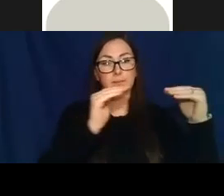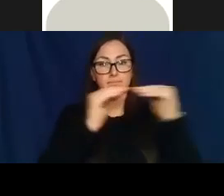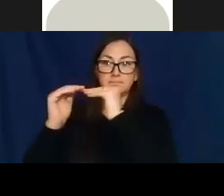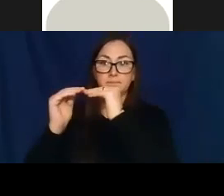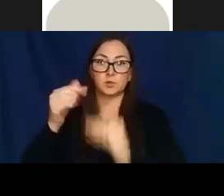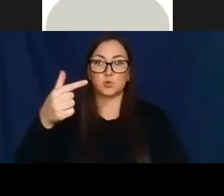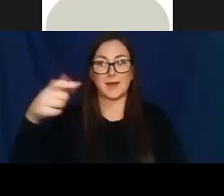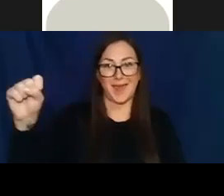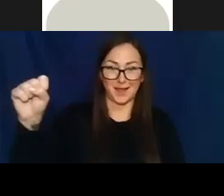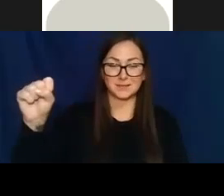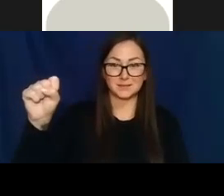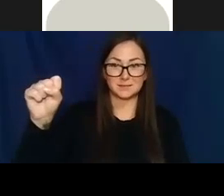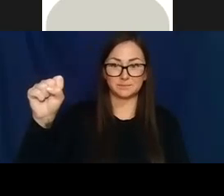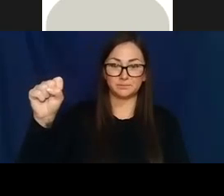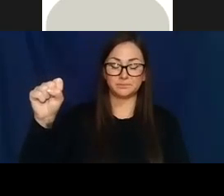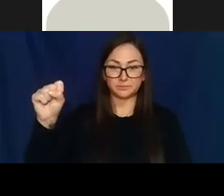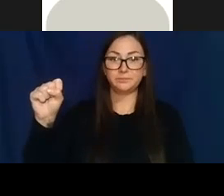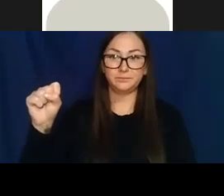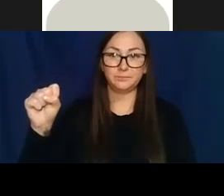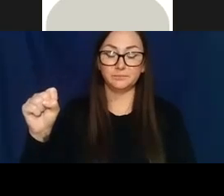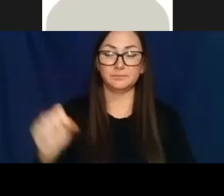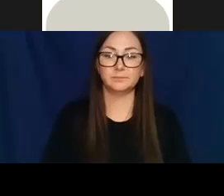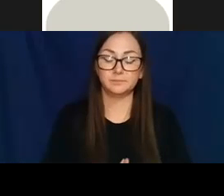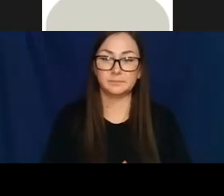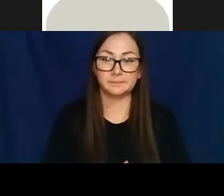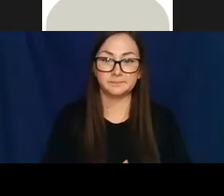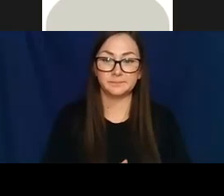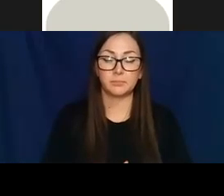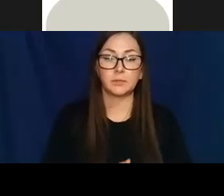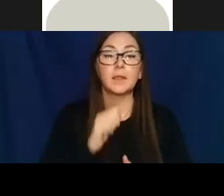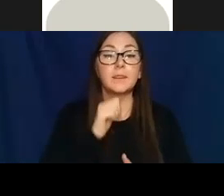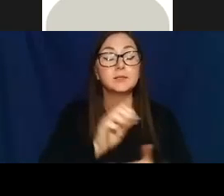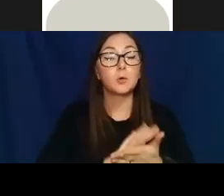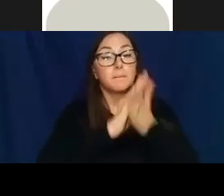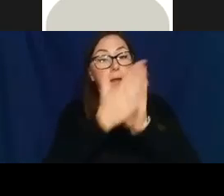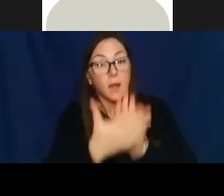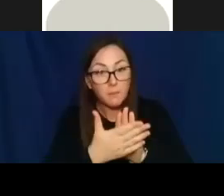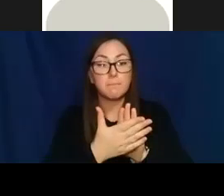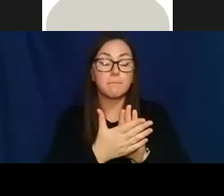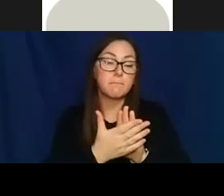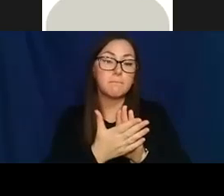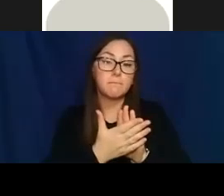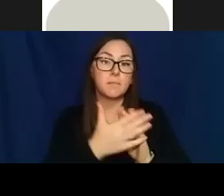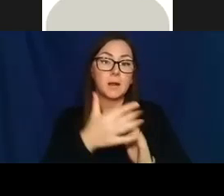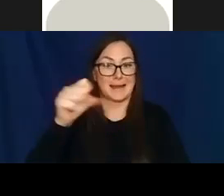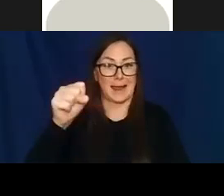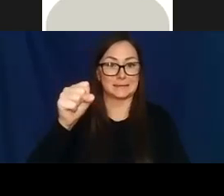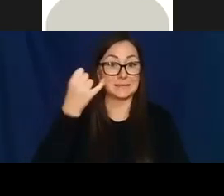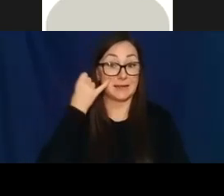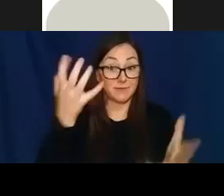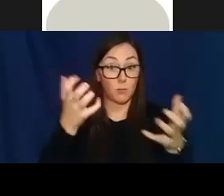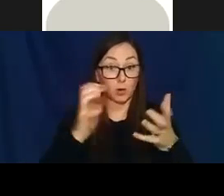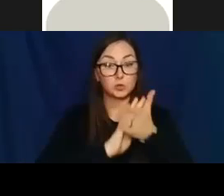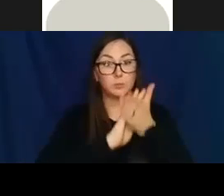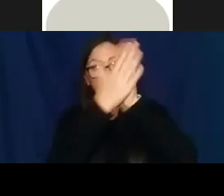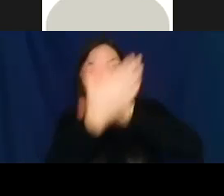not become the noble gas, remember, because to become a noble gas, they have to lose or gain a proton. We're not talking